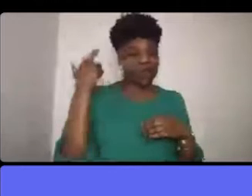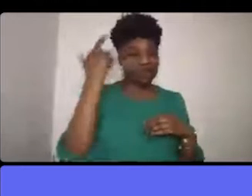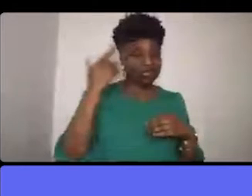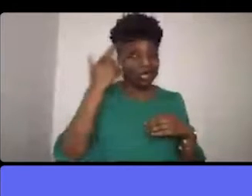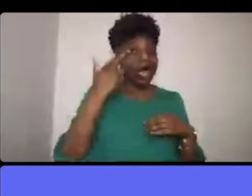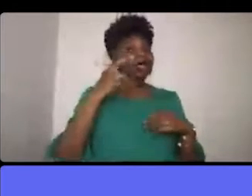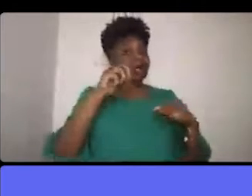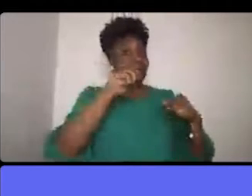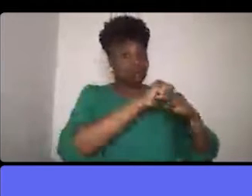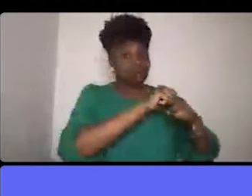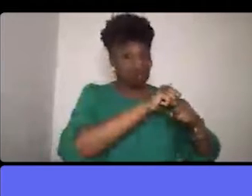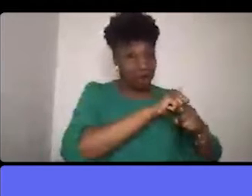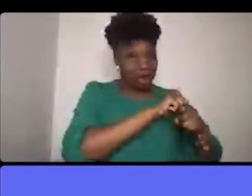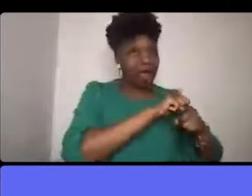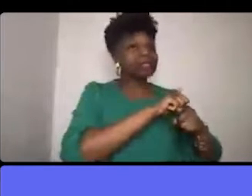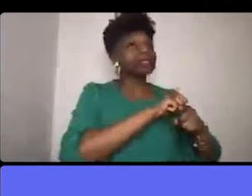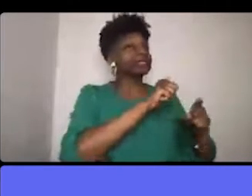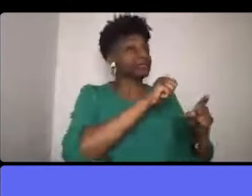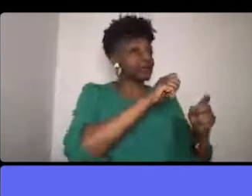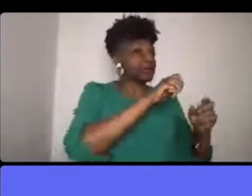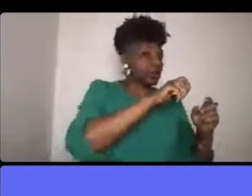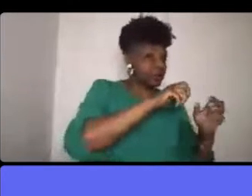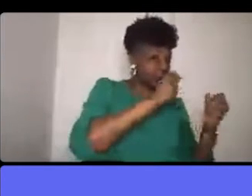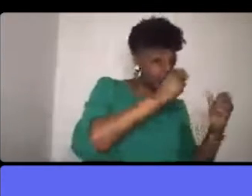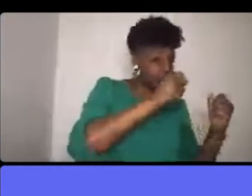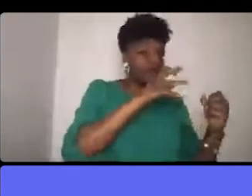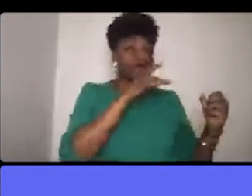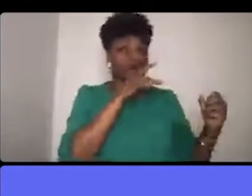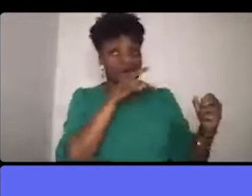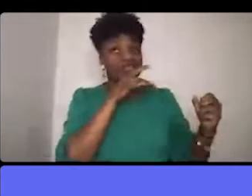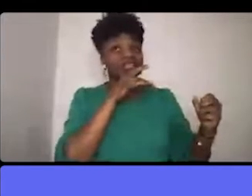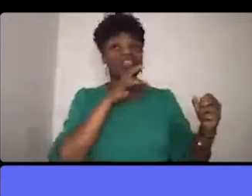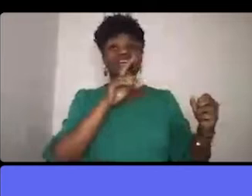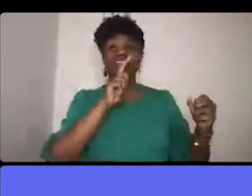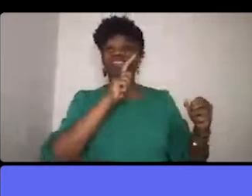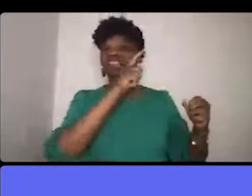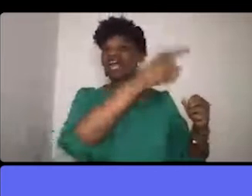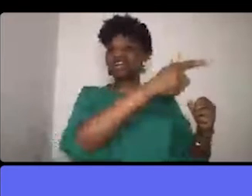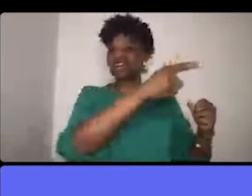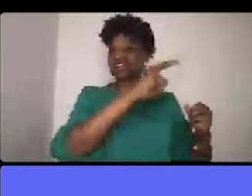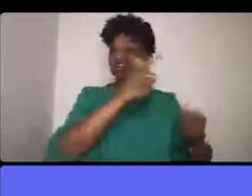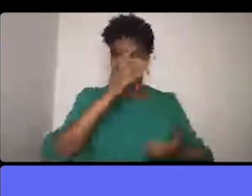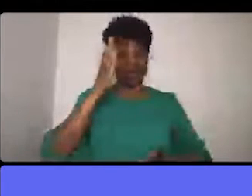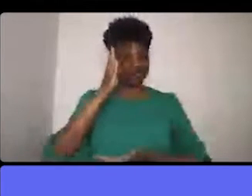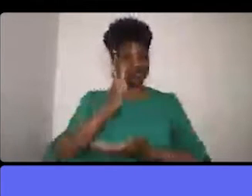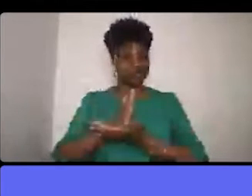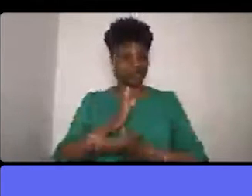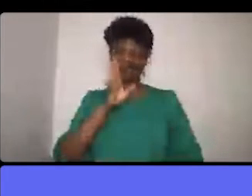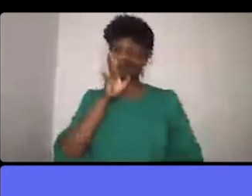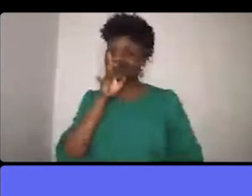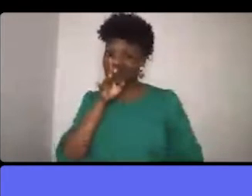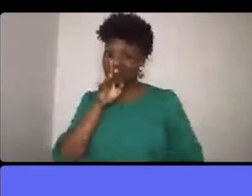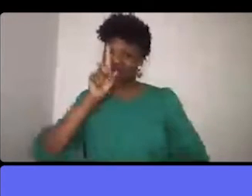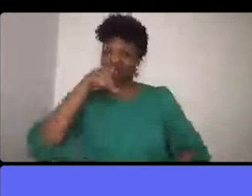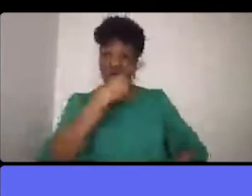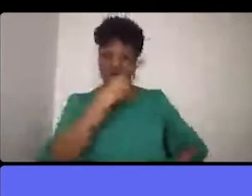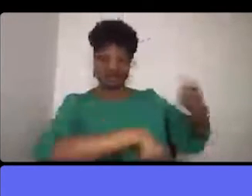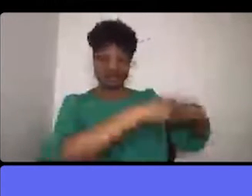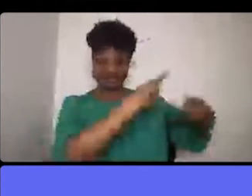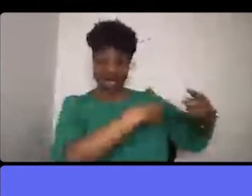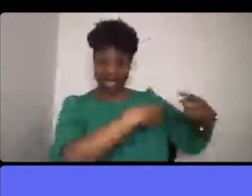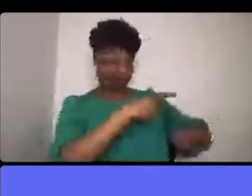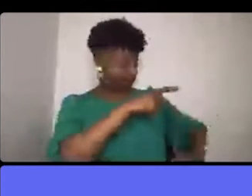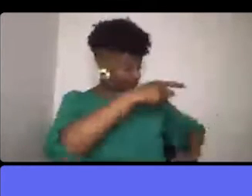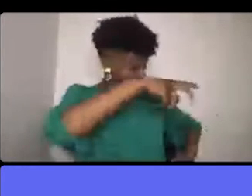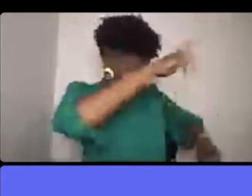for the word, and he would pick it up and understand Seems like that'd be a lot more direct. Like, you it. know what I'm trying to do.